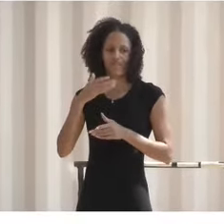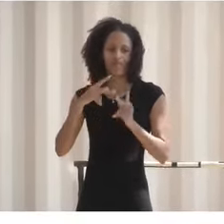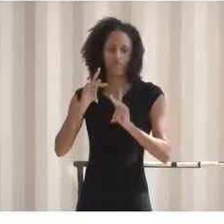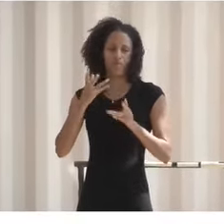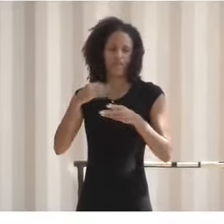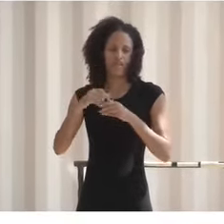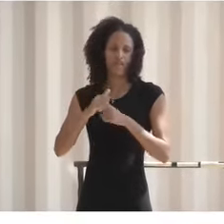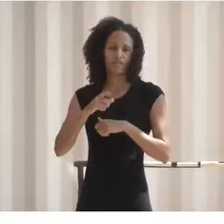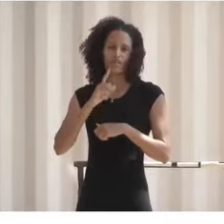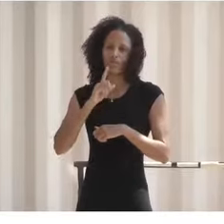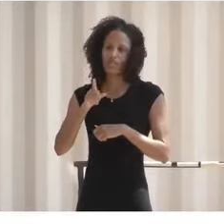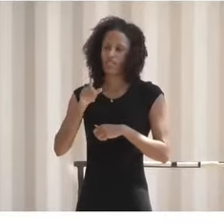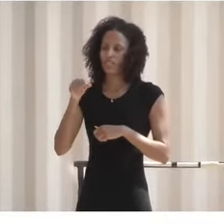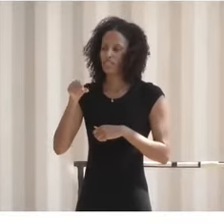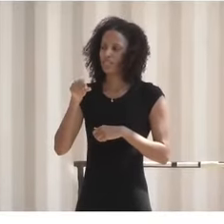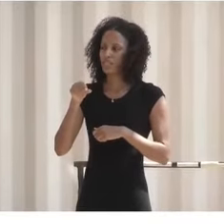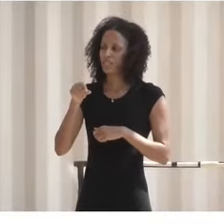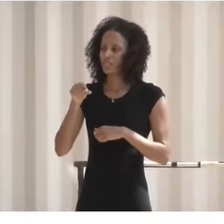the